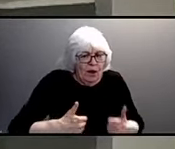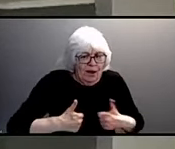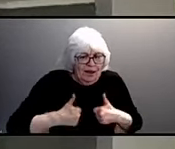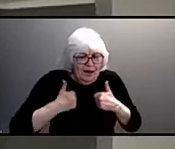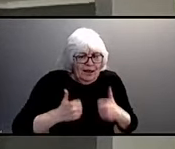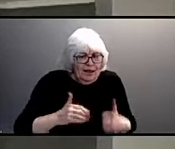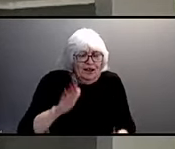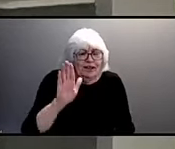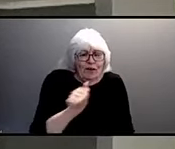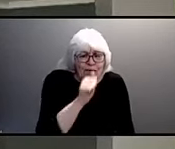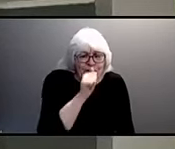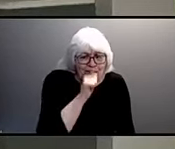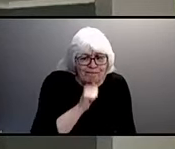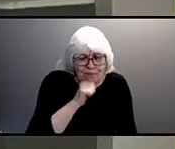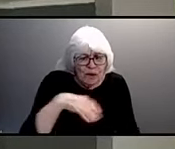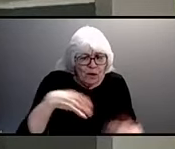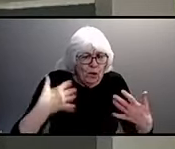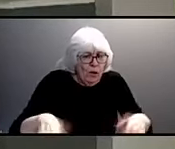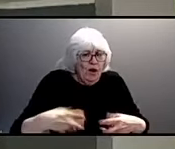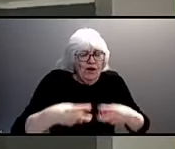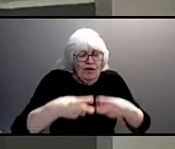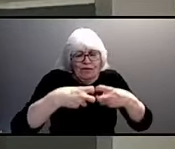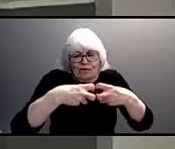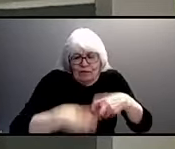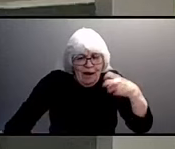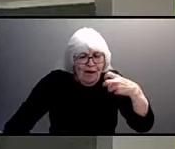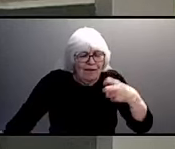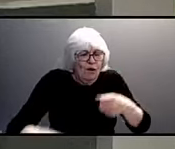and stressful, devastating process.